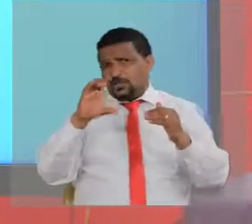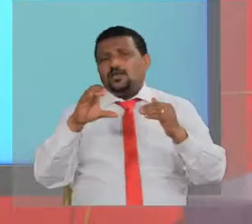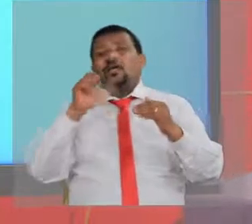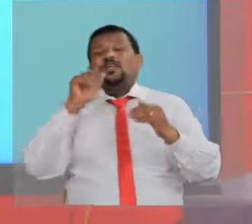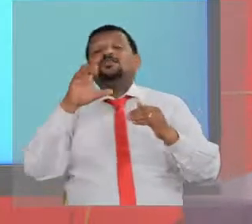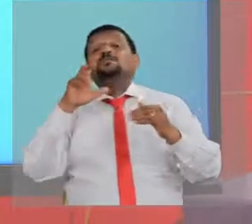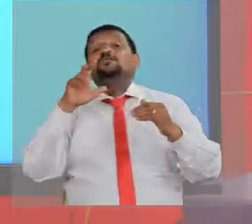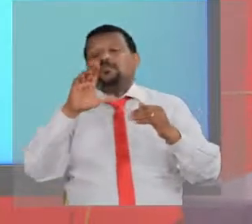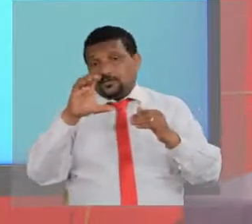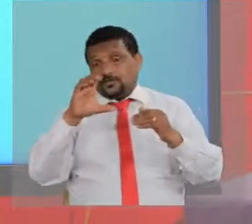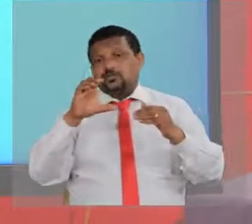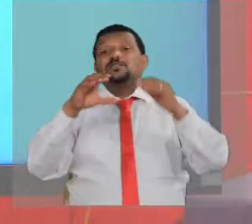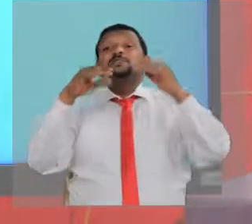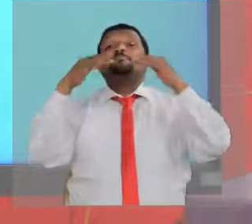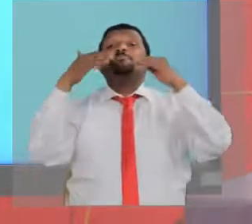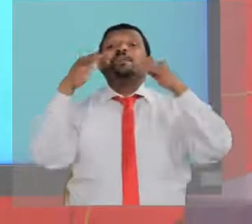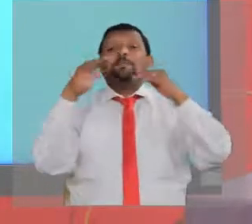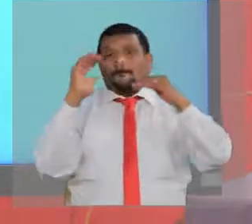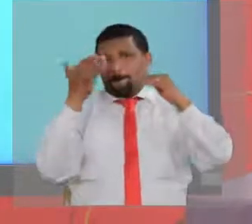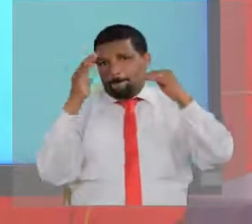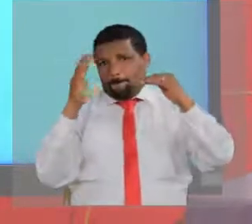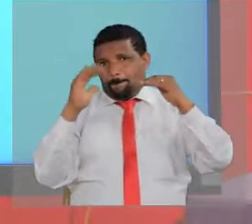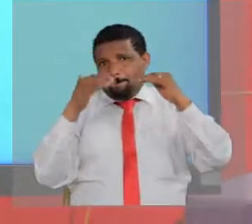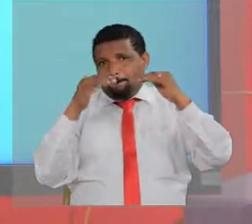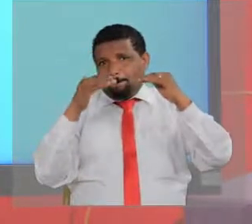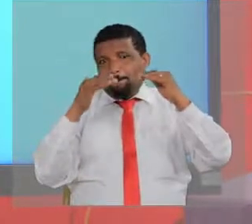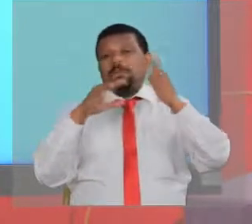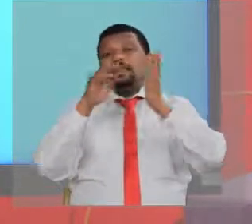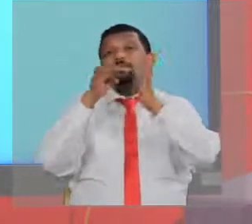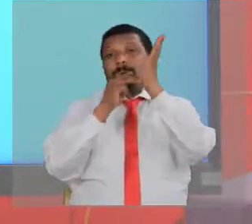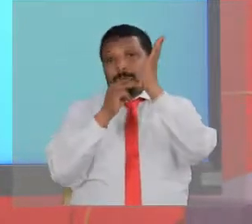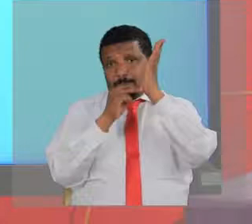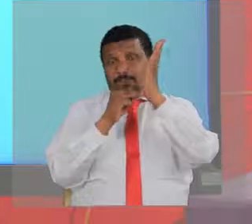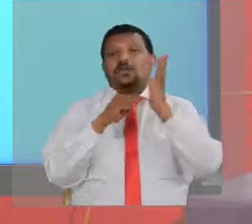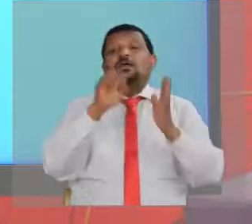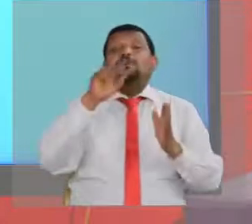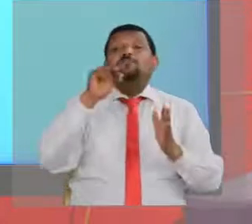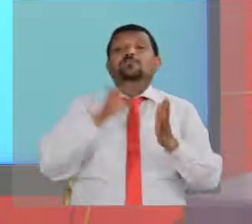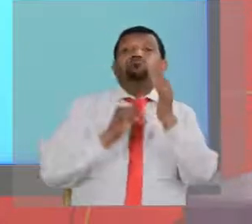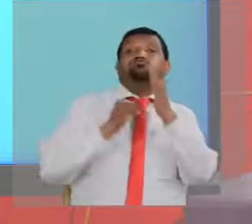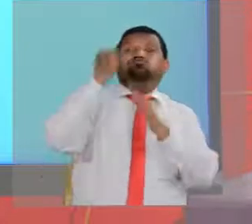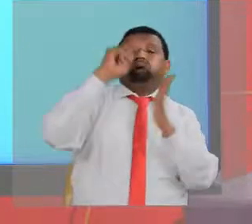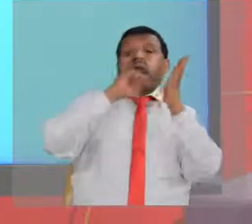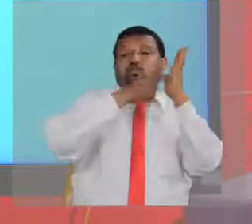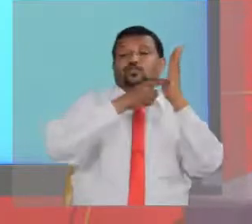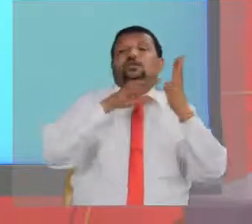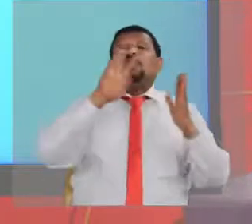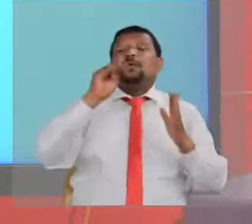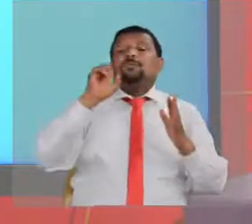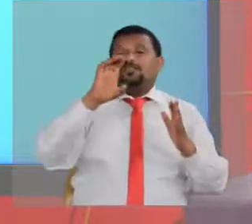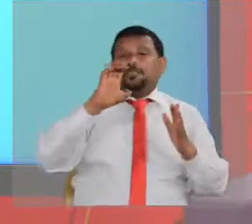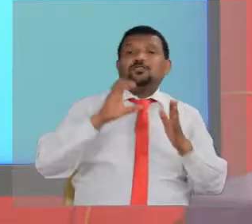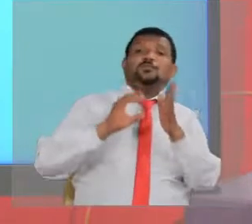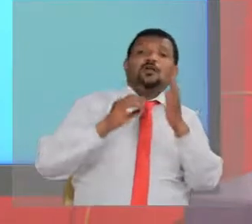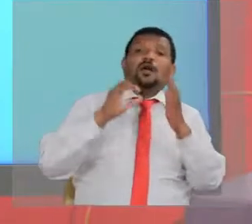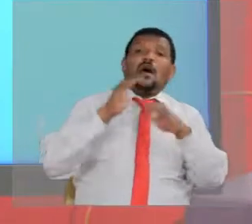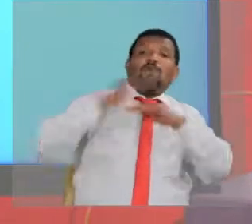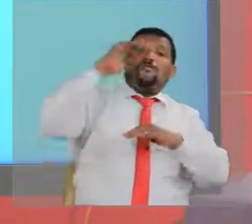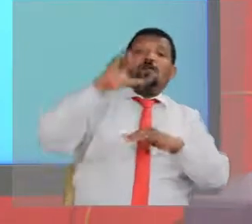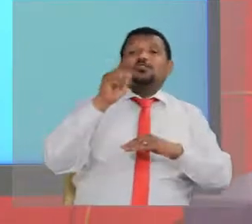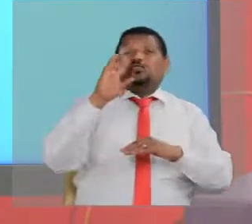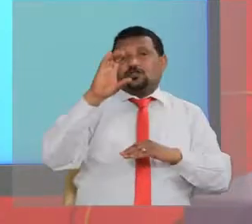is at its minimum. Beyond this point, MC is above AC. Whenever MC is above